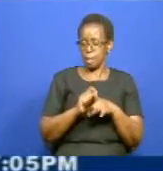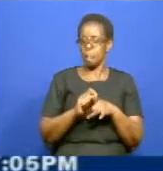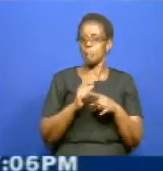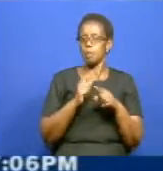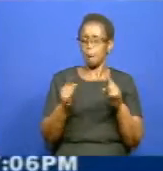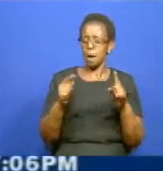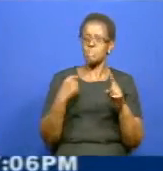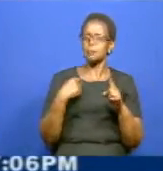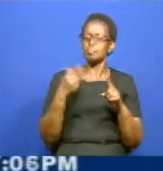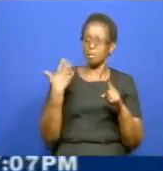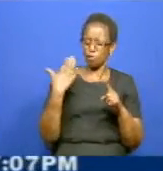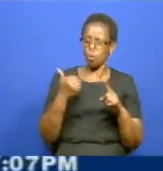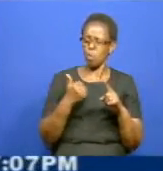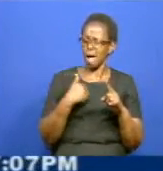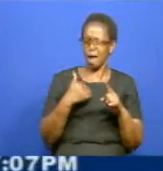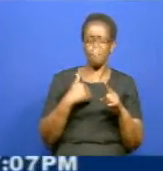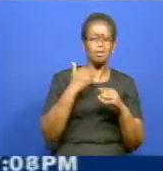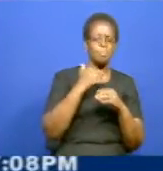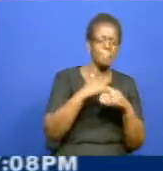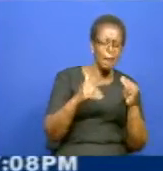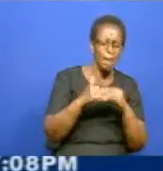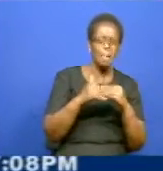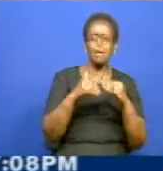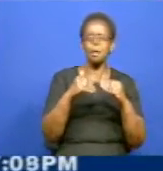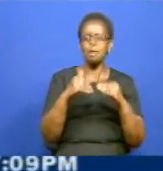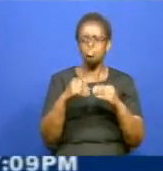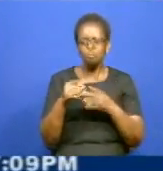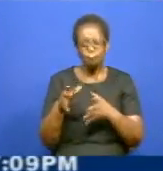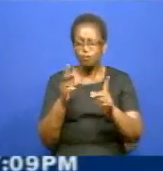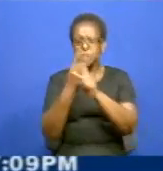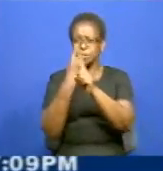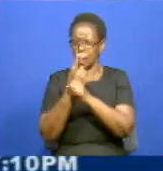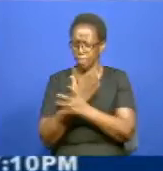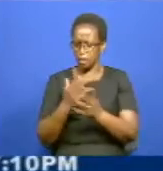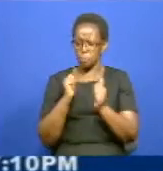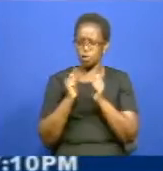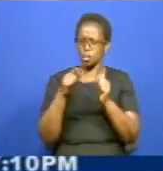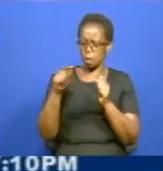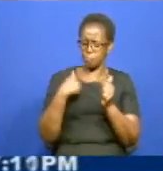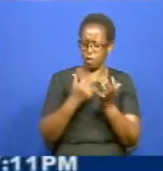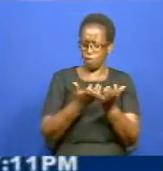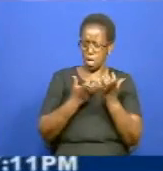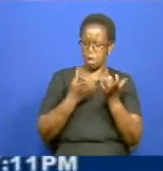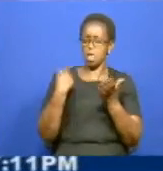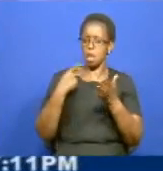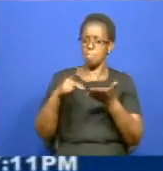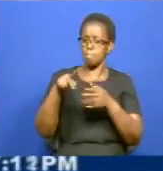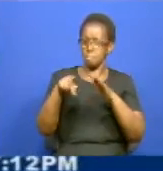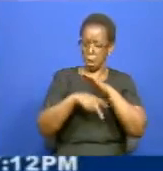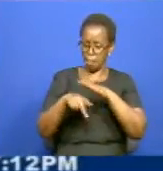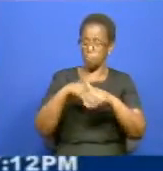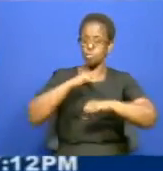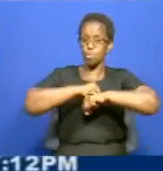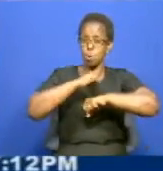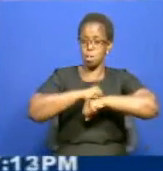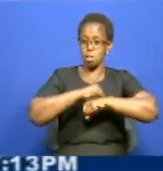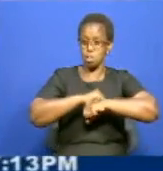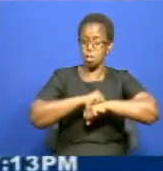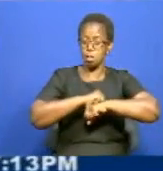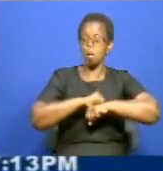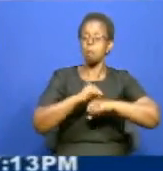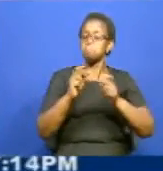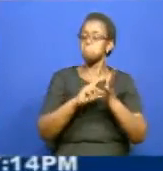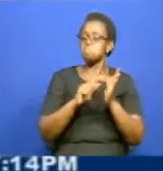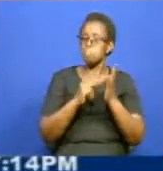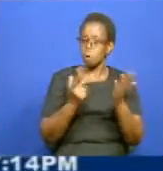inadequate infrastructure due to extremely high enrollment in pre-primary and primary schools, and therefore the